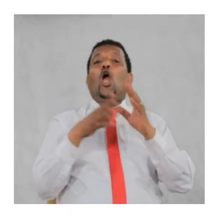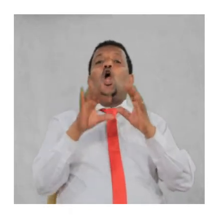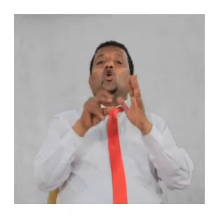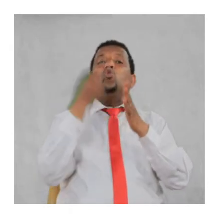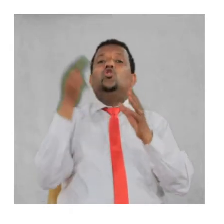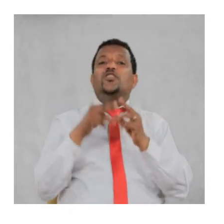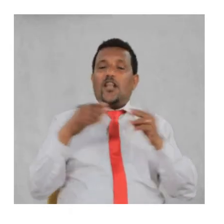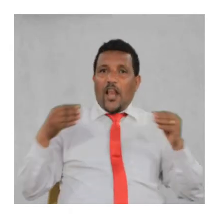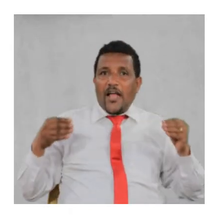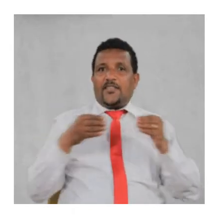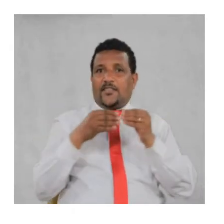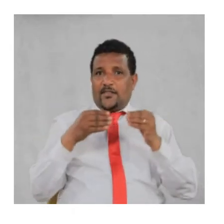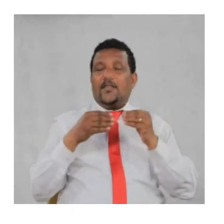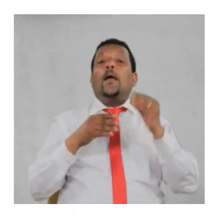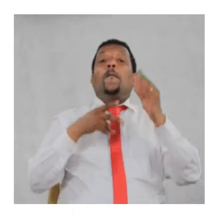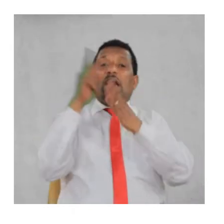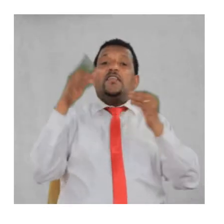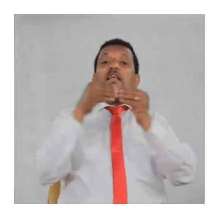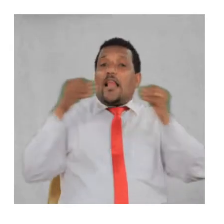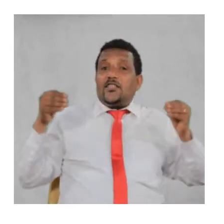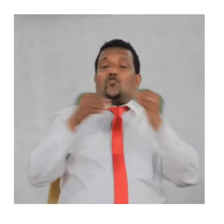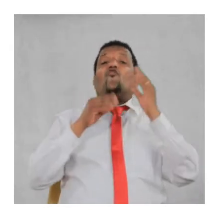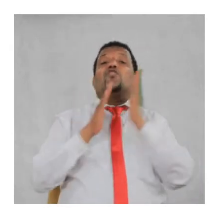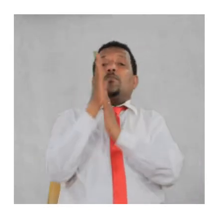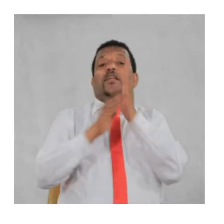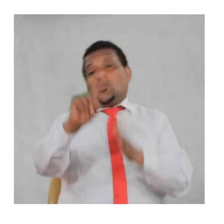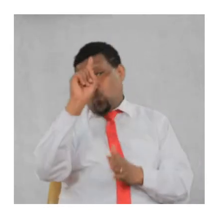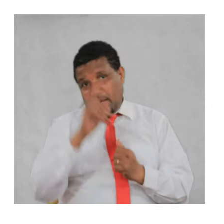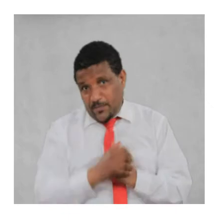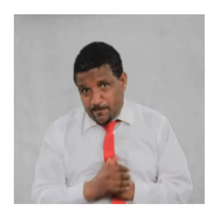price elasticity of demand is 1.